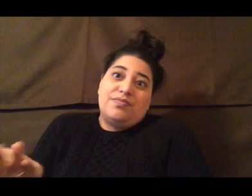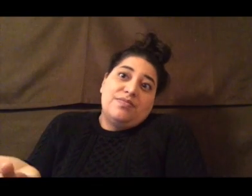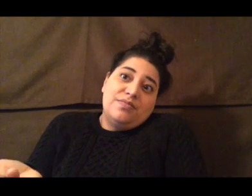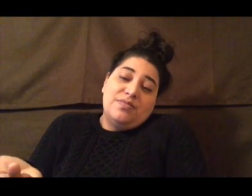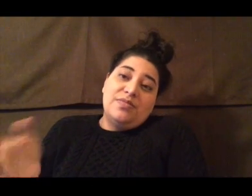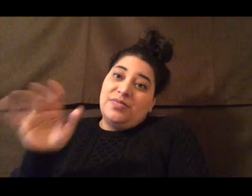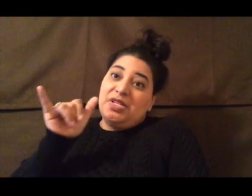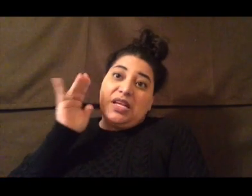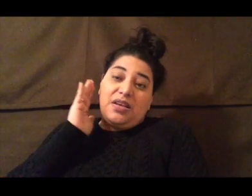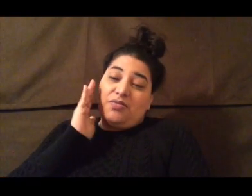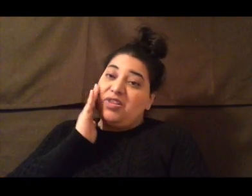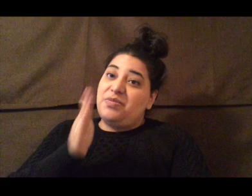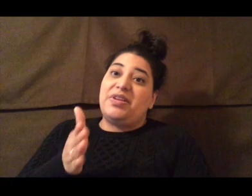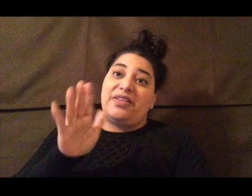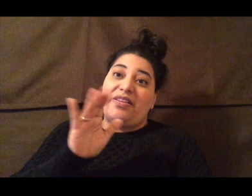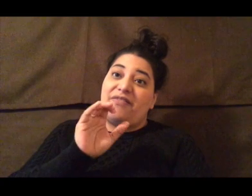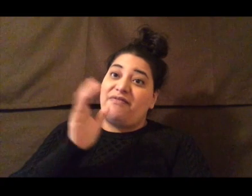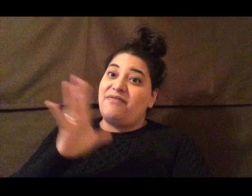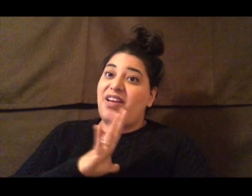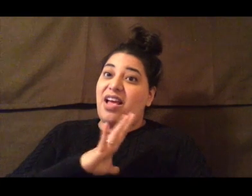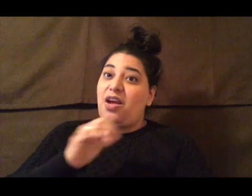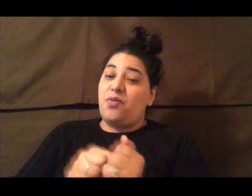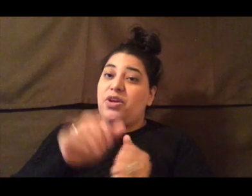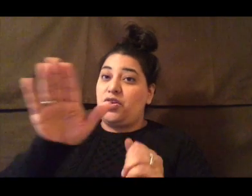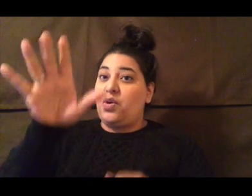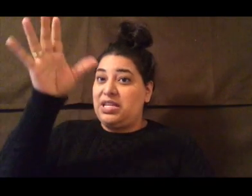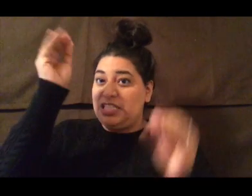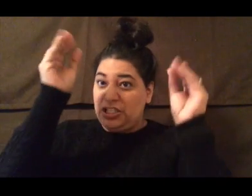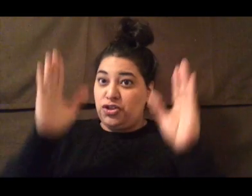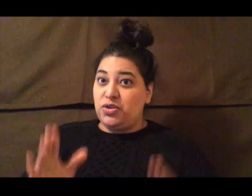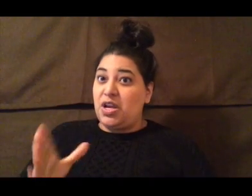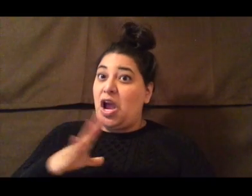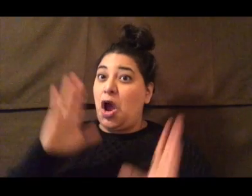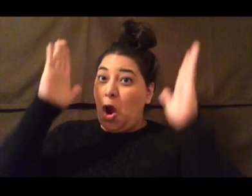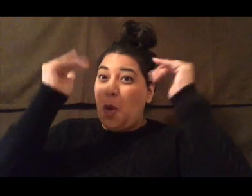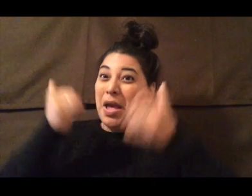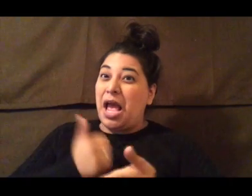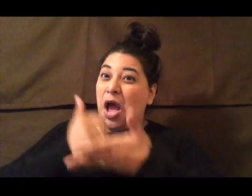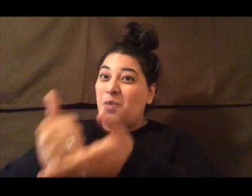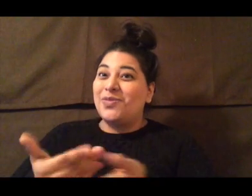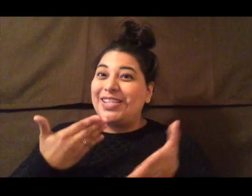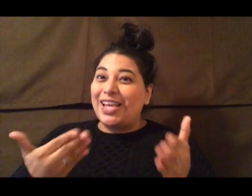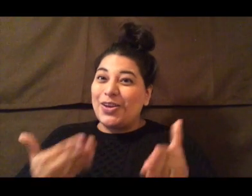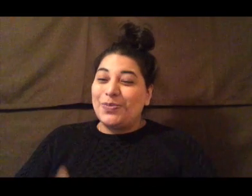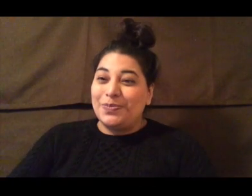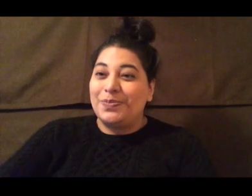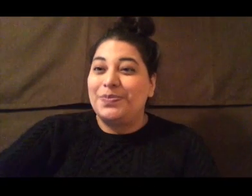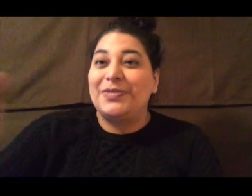is going to be just fine with your teachers. Hope this was helpful. See you later.